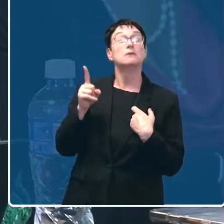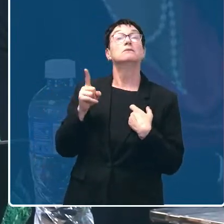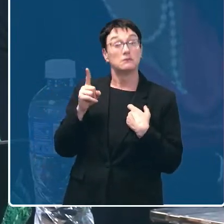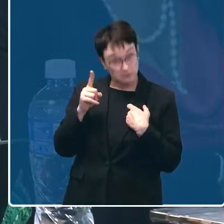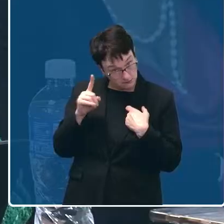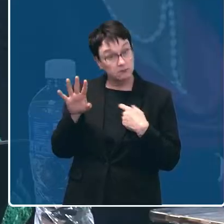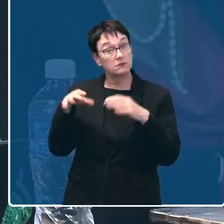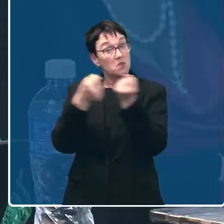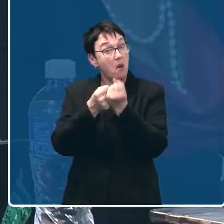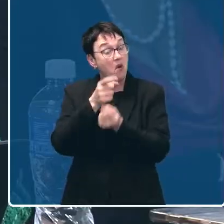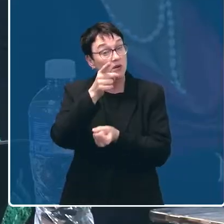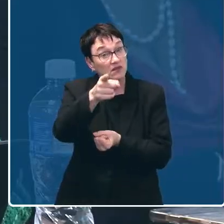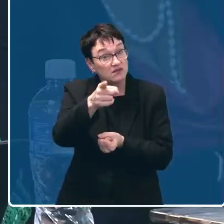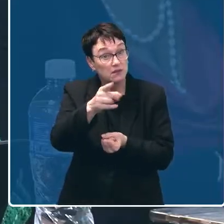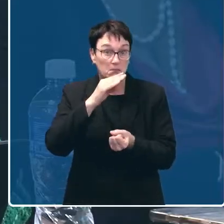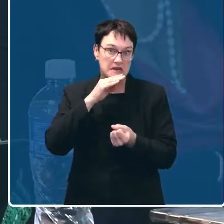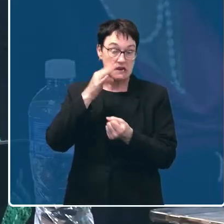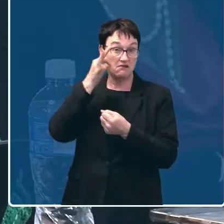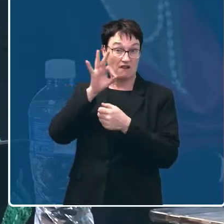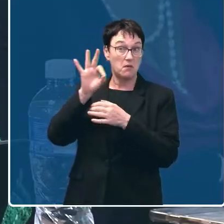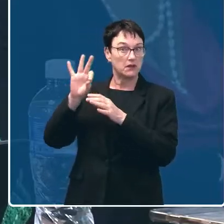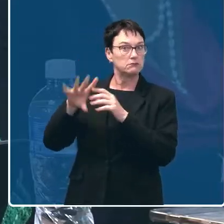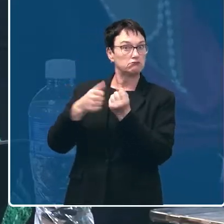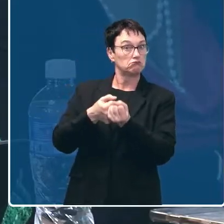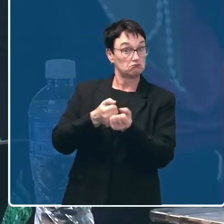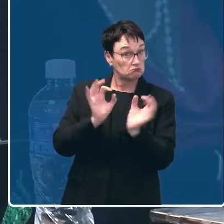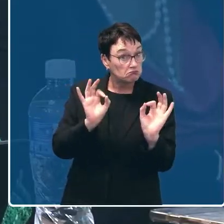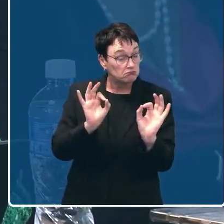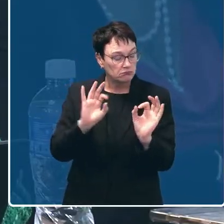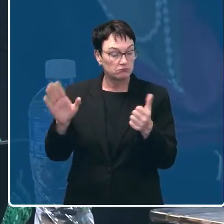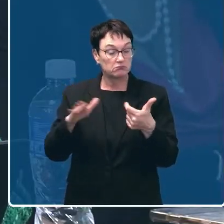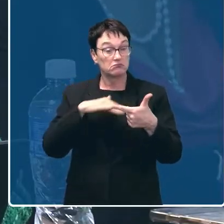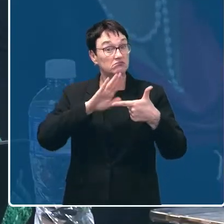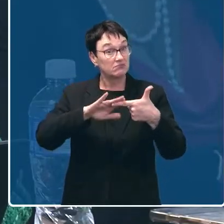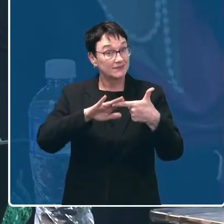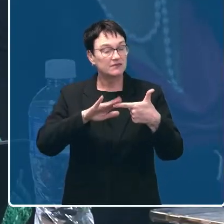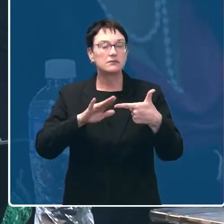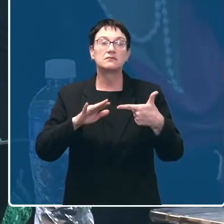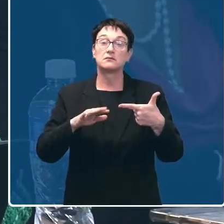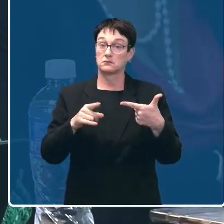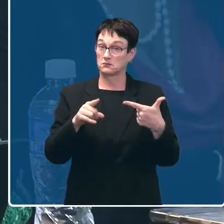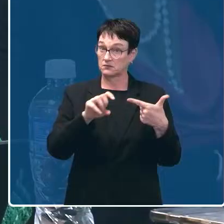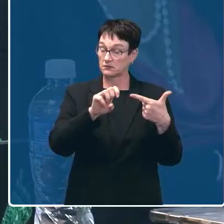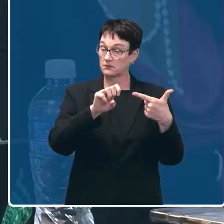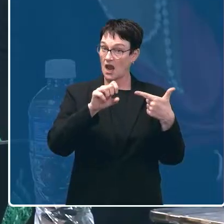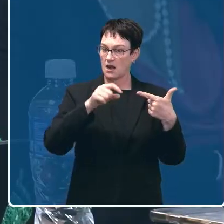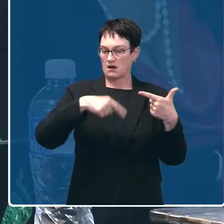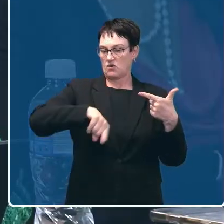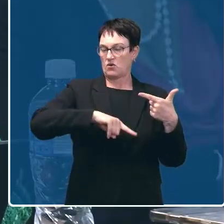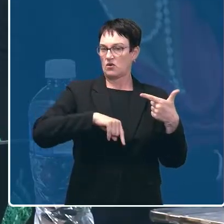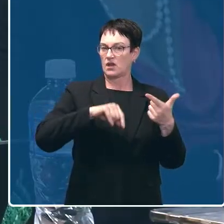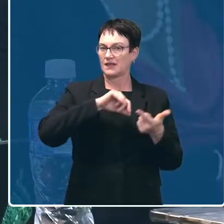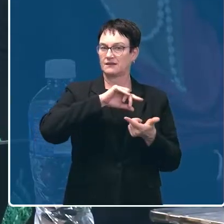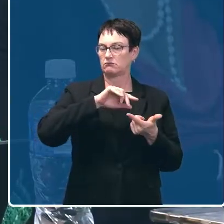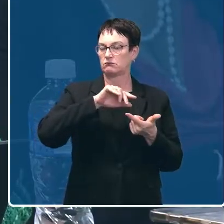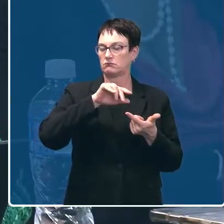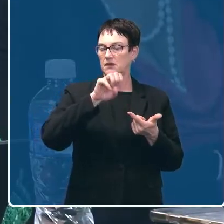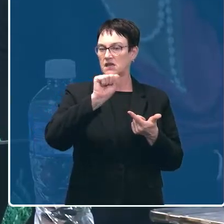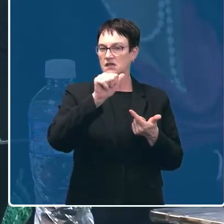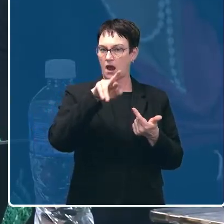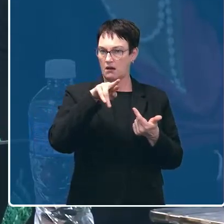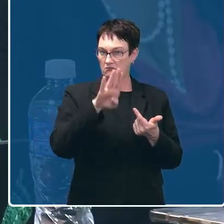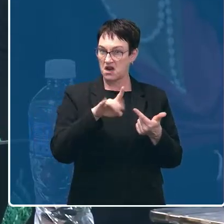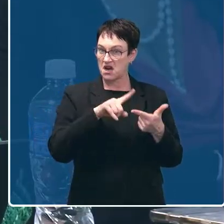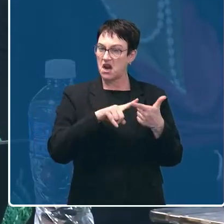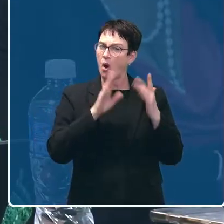this? Closing that question, would the SARB go ahead with the lower inflation target even without the Treasury